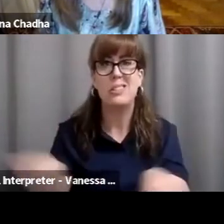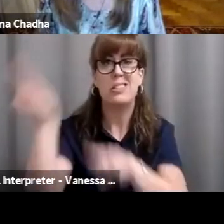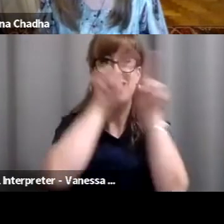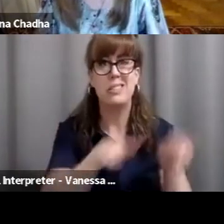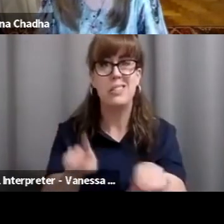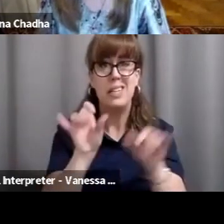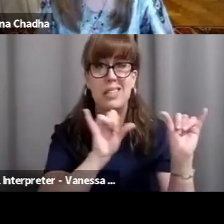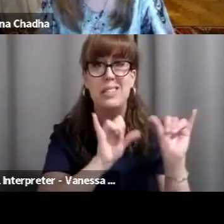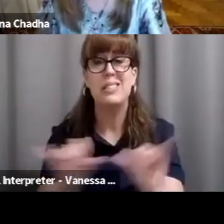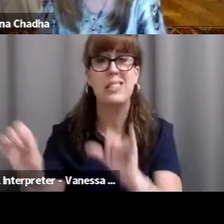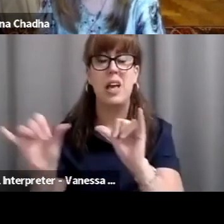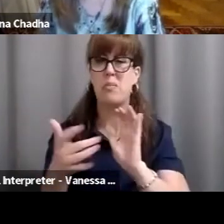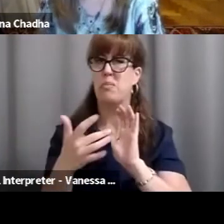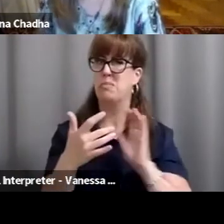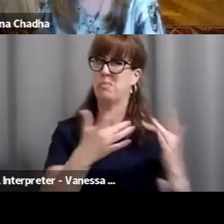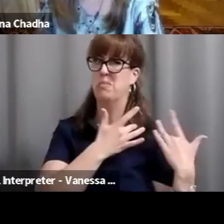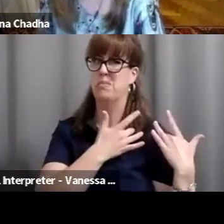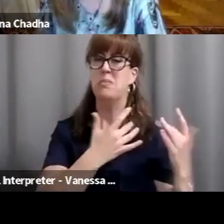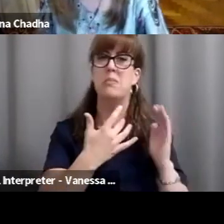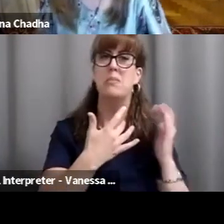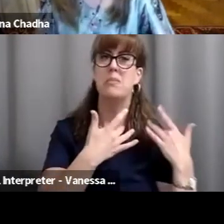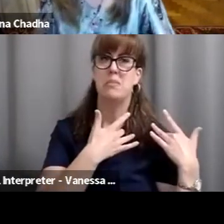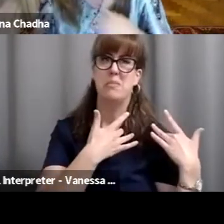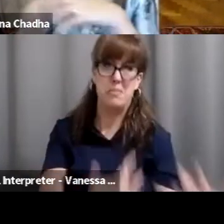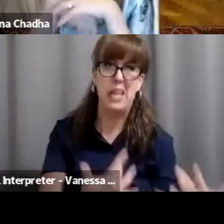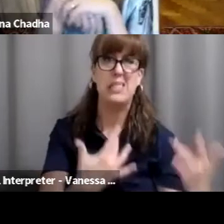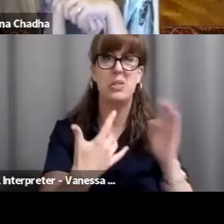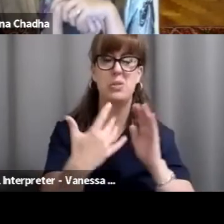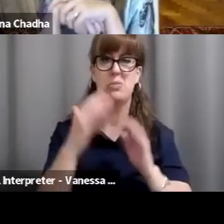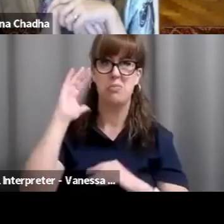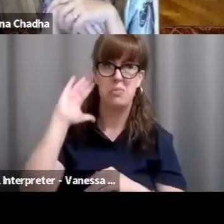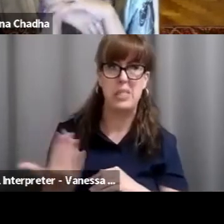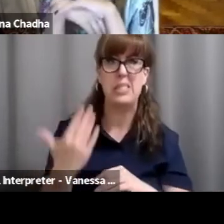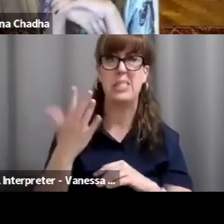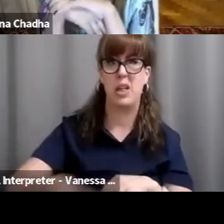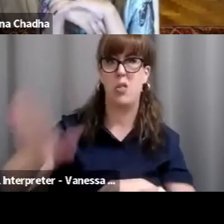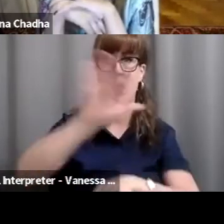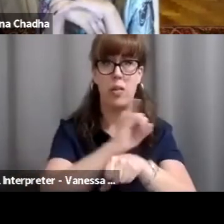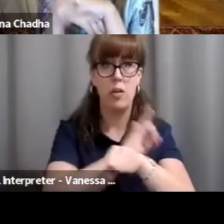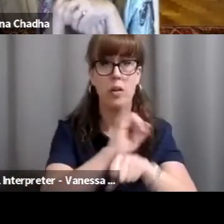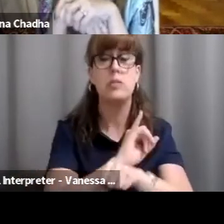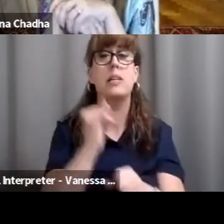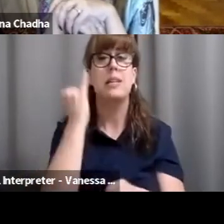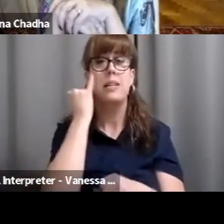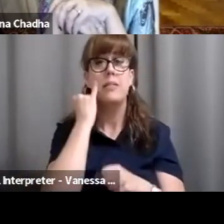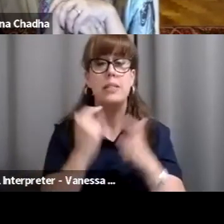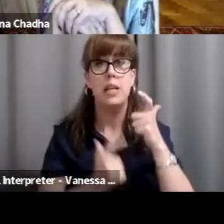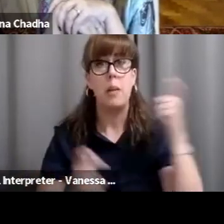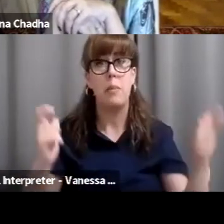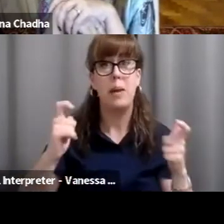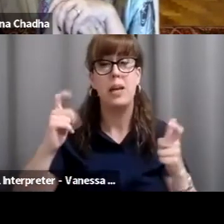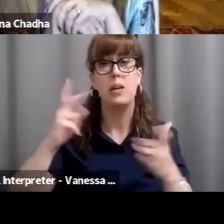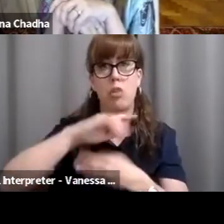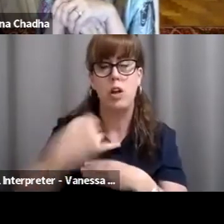opportunity to work on big projects requires experience. Otherwise, you wouldn't get selected. Your showreel doesn't measure